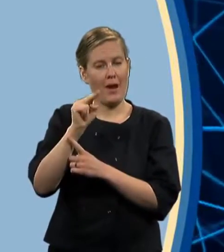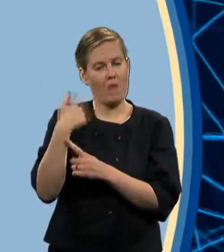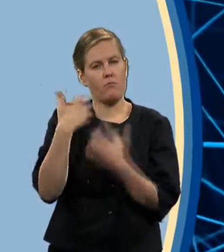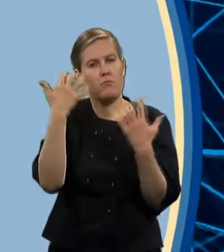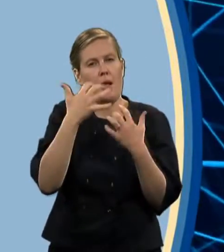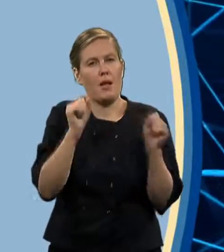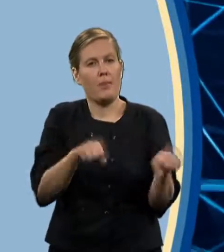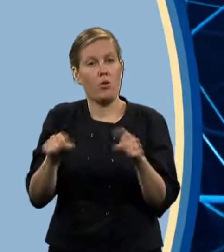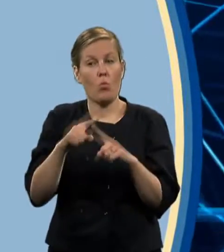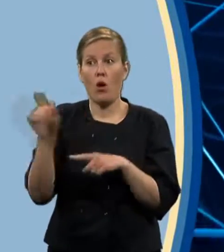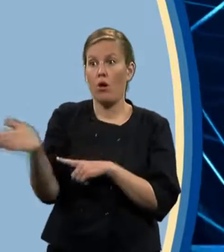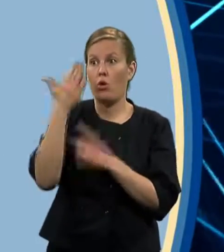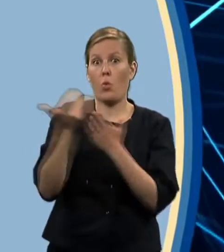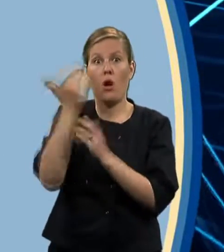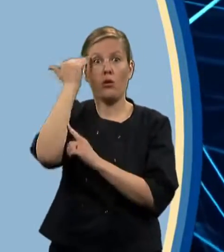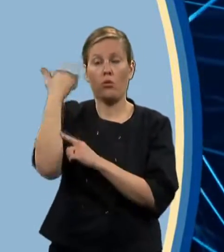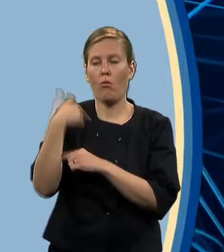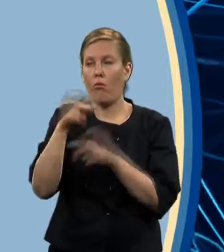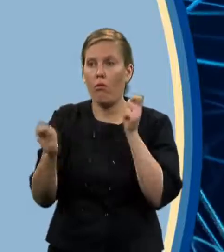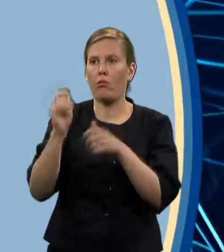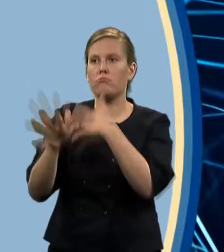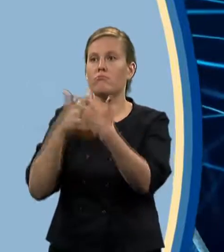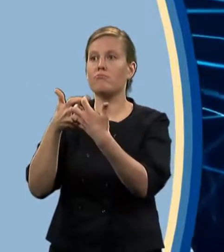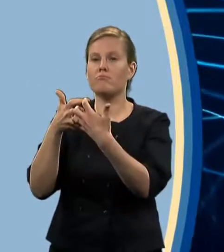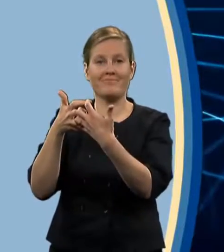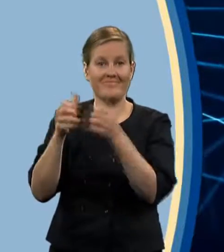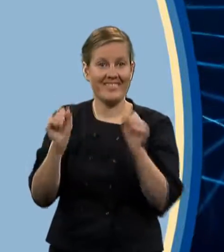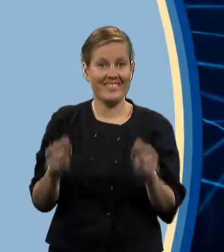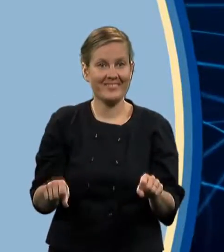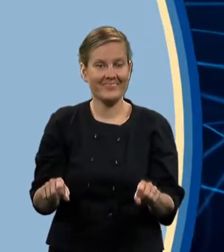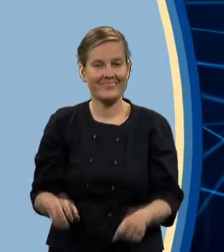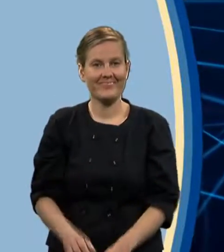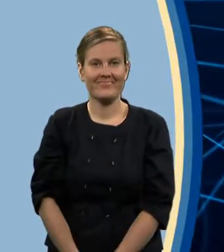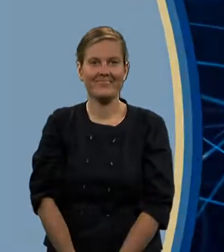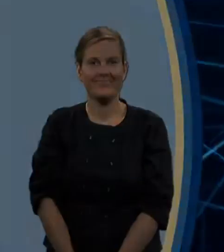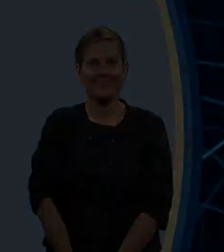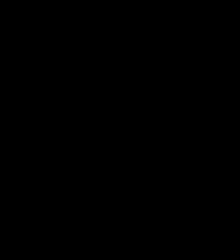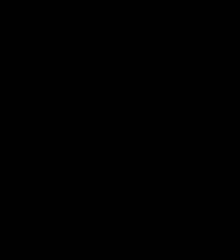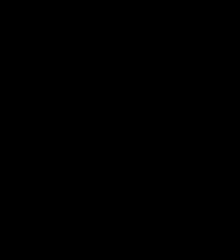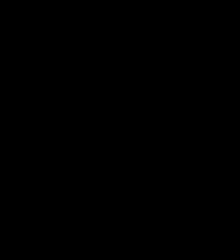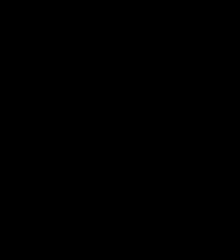capacity to adapt and to change in the face of new knowledge.